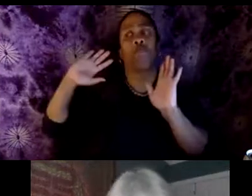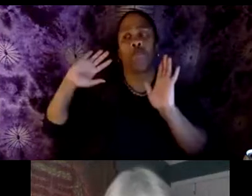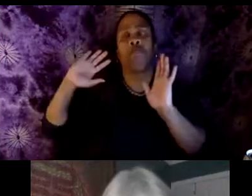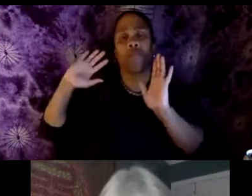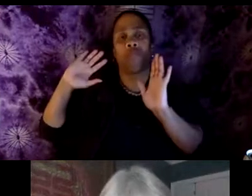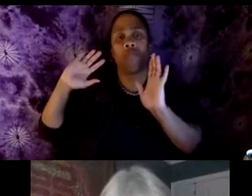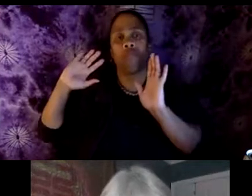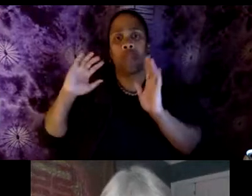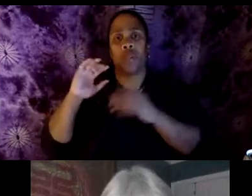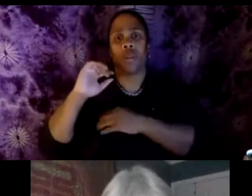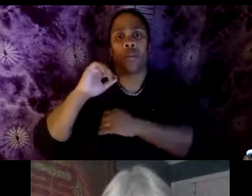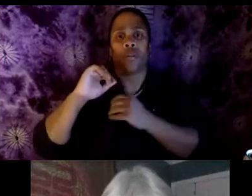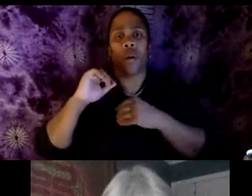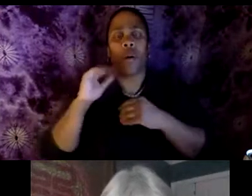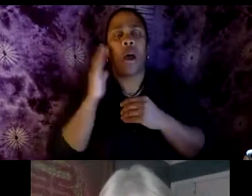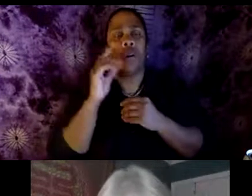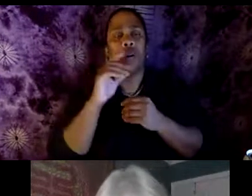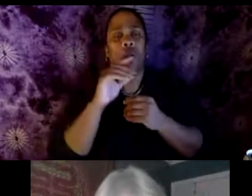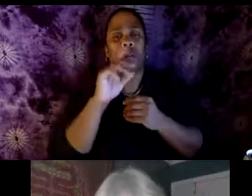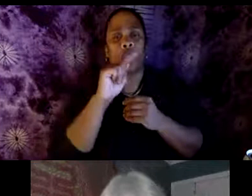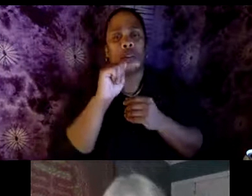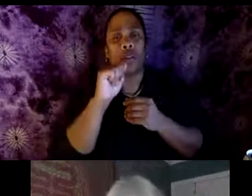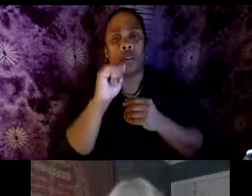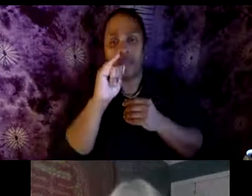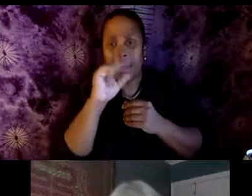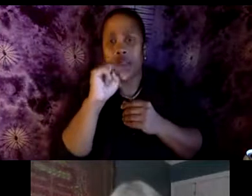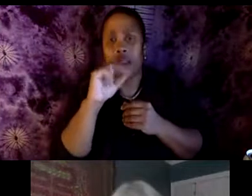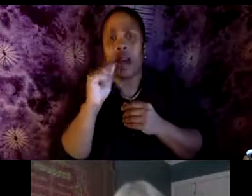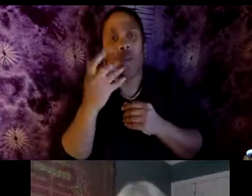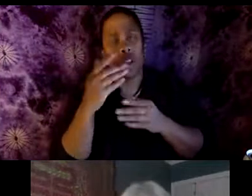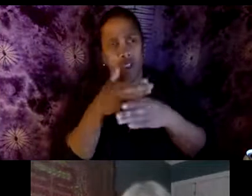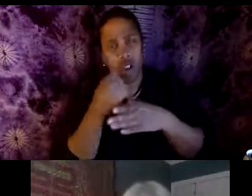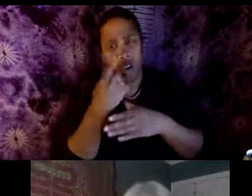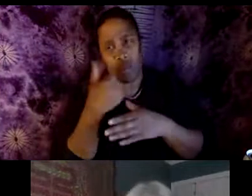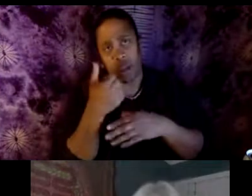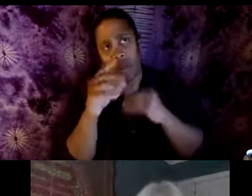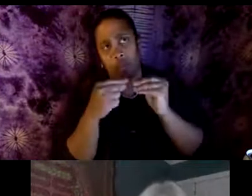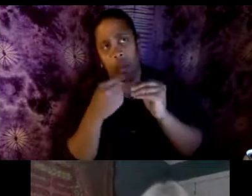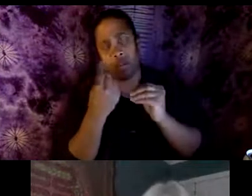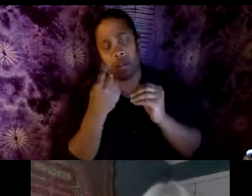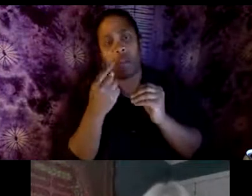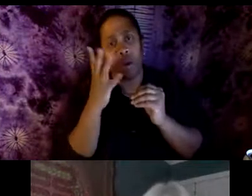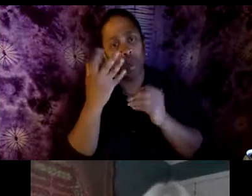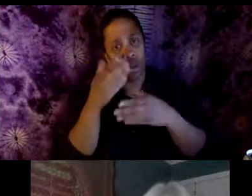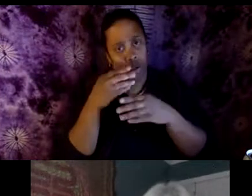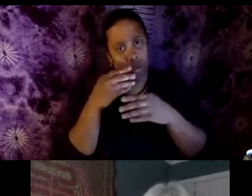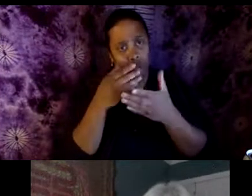know Dr. Tina had something she wanted to share about lessons, or if there's anything else you want to share, I want to give you a chance to.